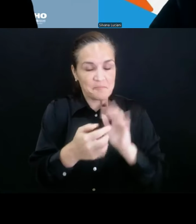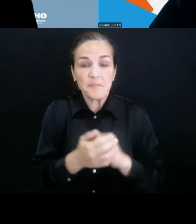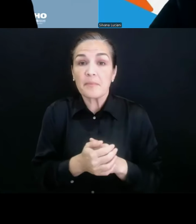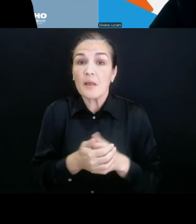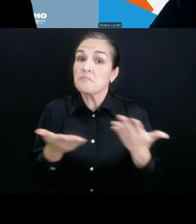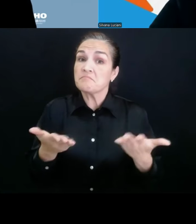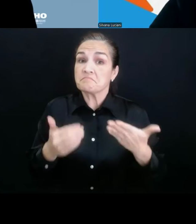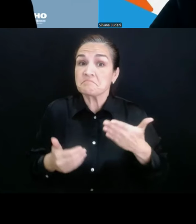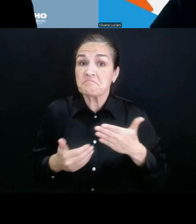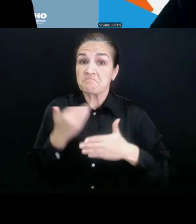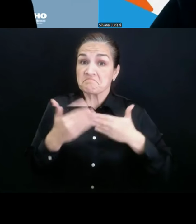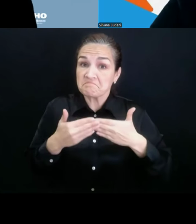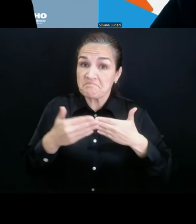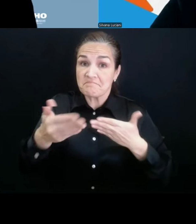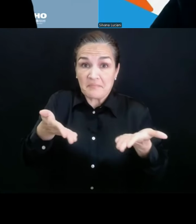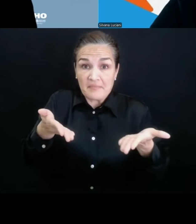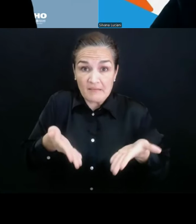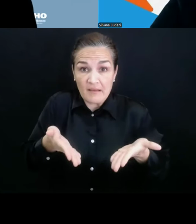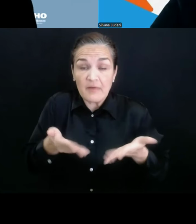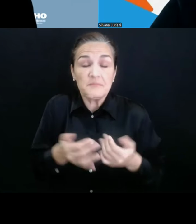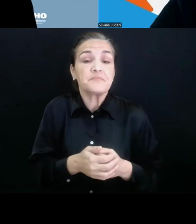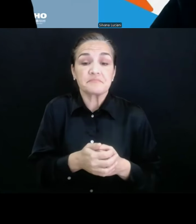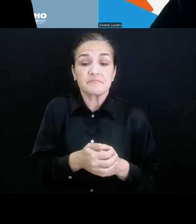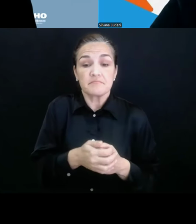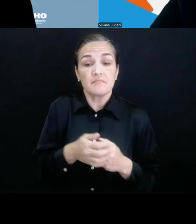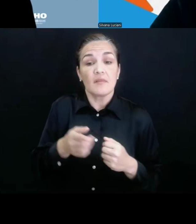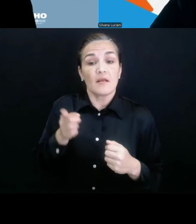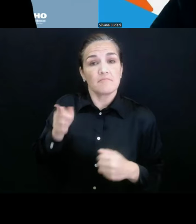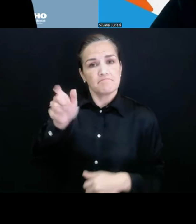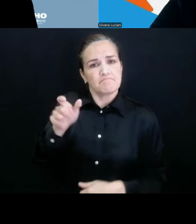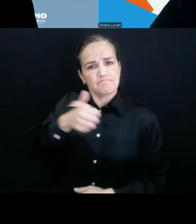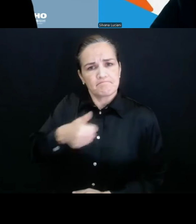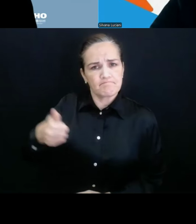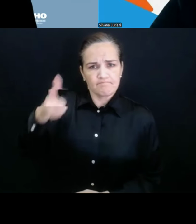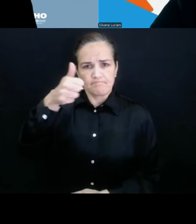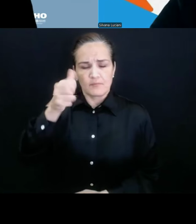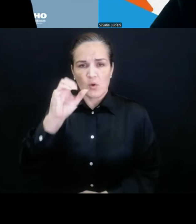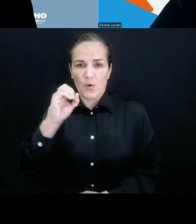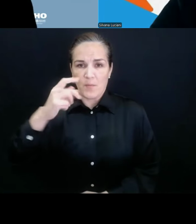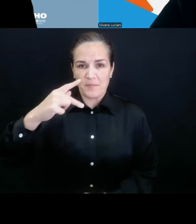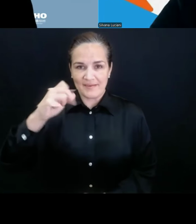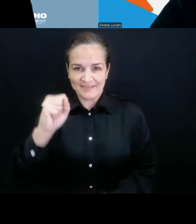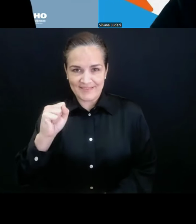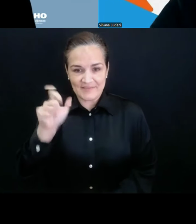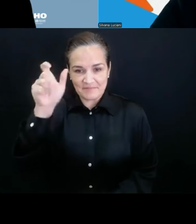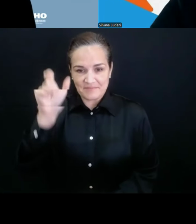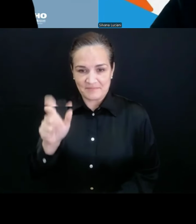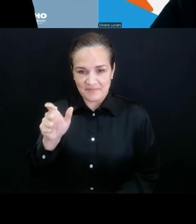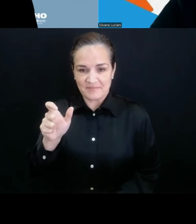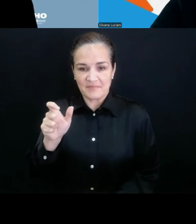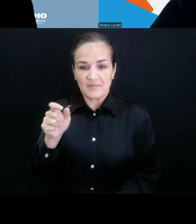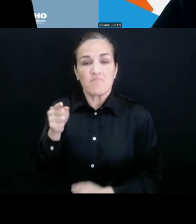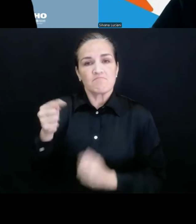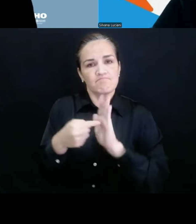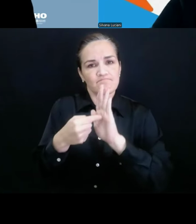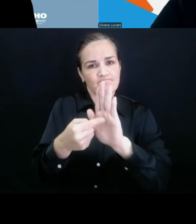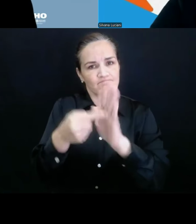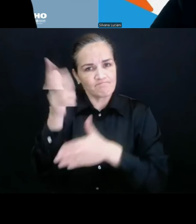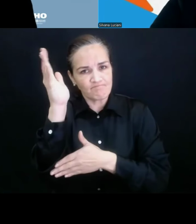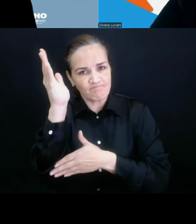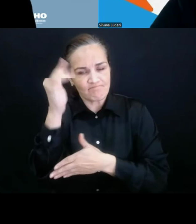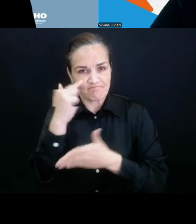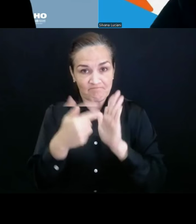it iniciar besides esta the sesión presentations. tenemos a To nuestro start the director de la session, we have organización, our Jarvis PAHO Barbosa, director, para Dr. darnos Jarvis algunos Barbosa, datos.